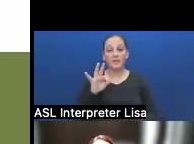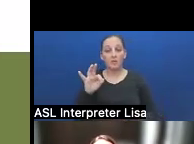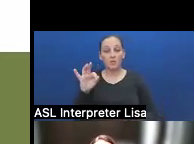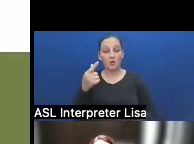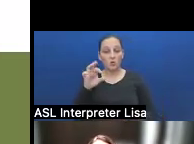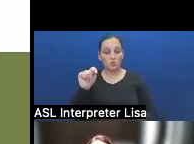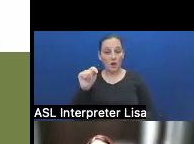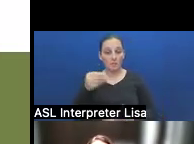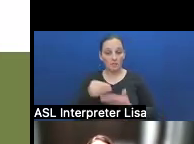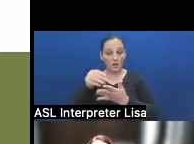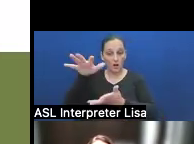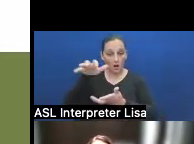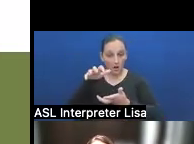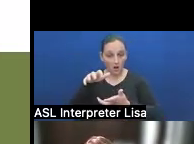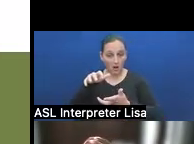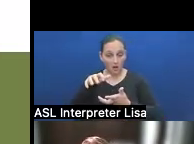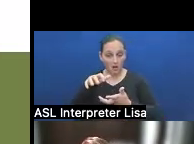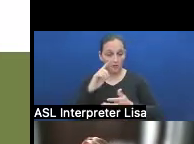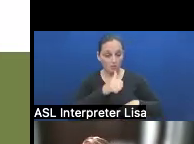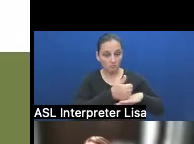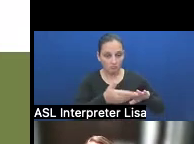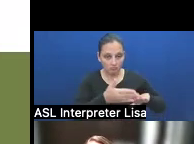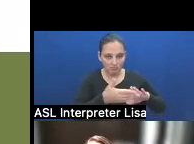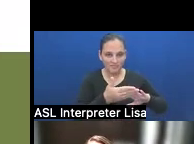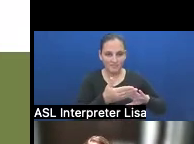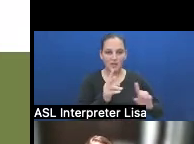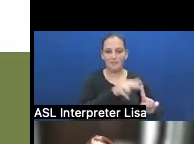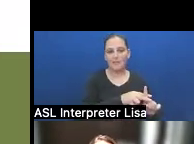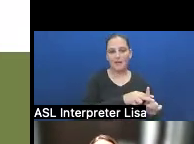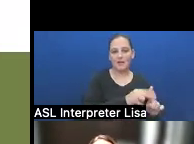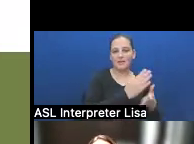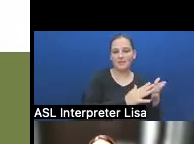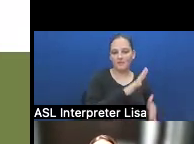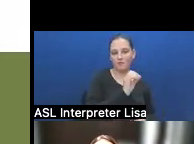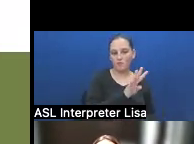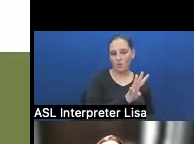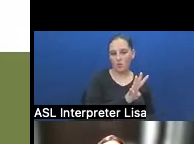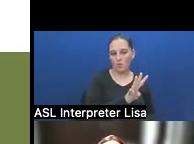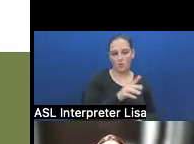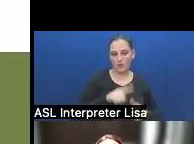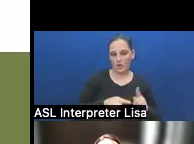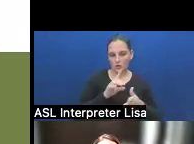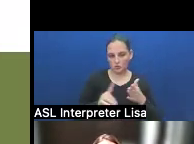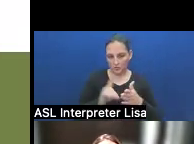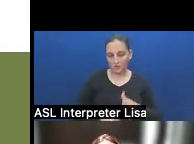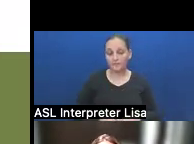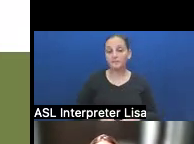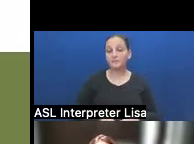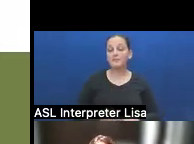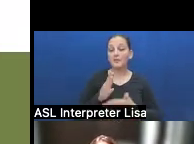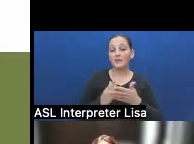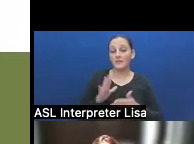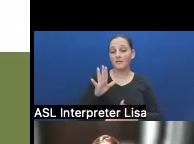is still only under 504, so you can't discriminate. So right now, 504